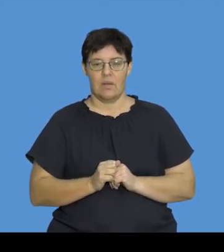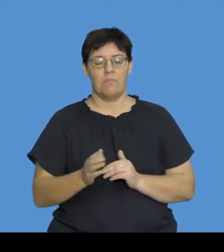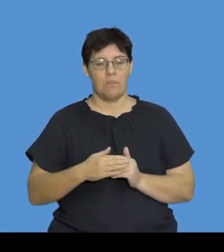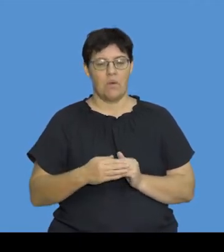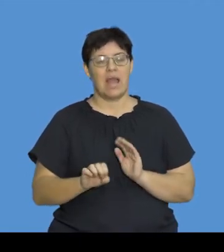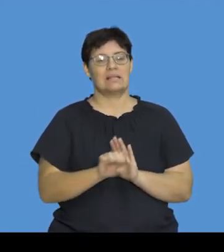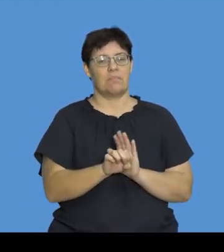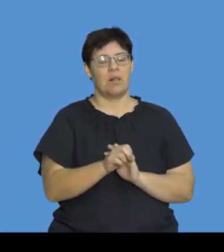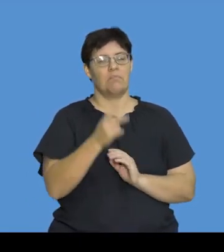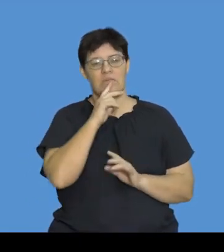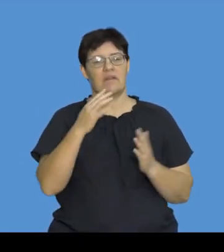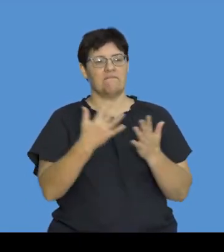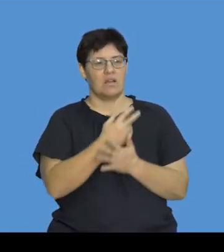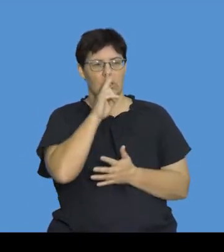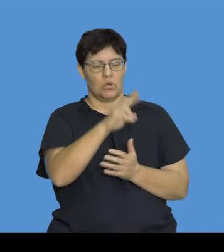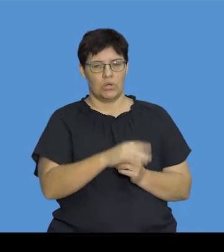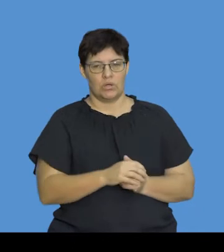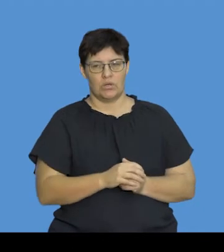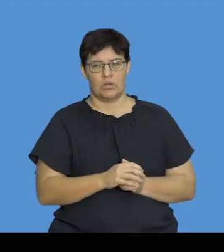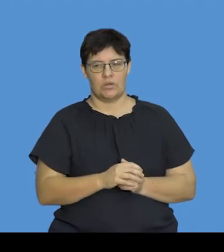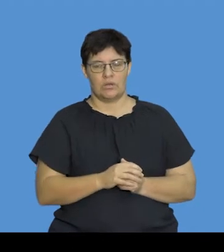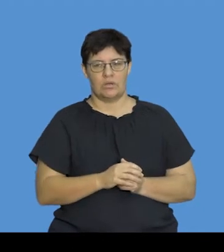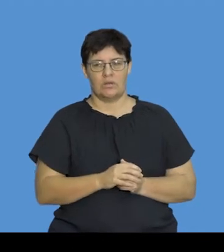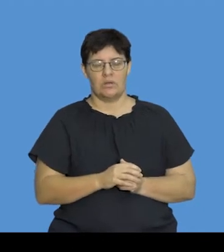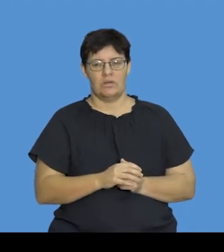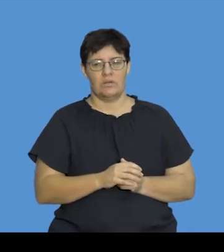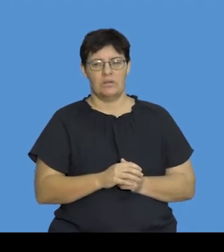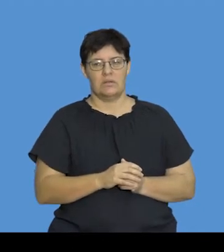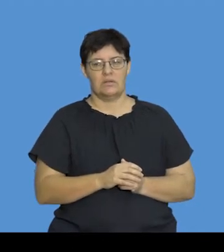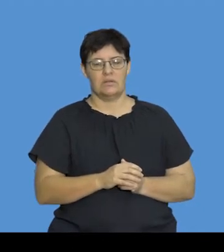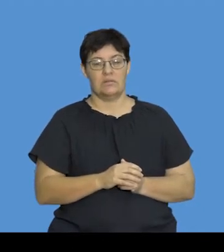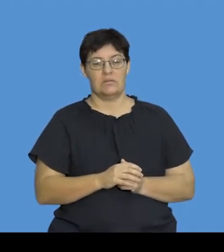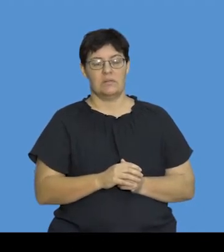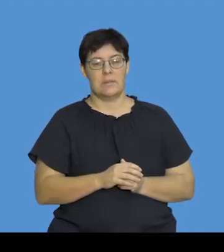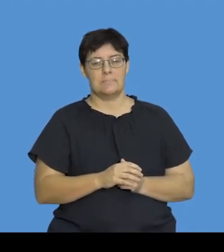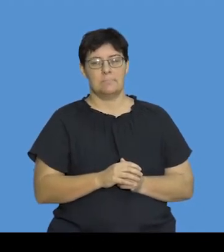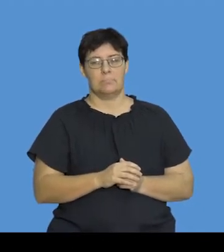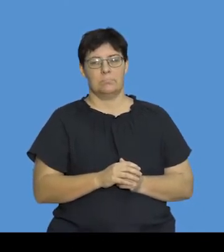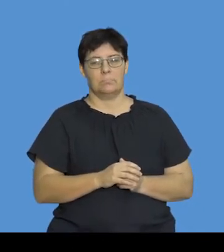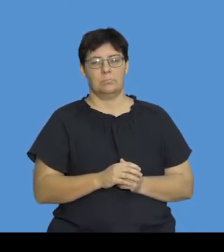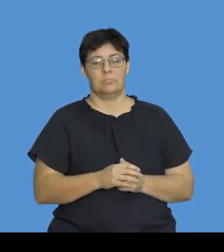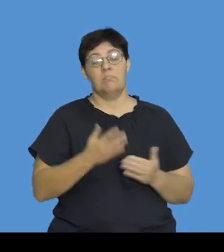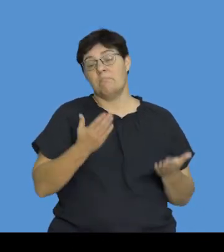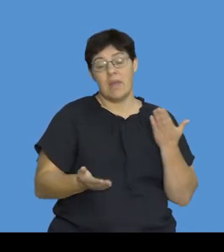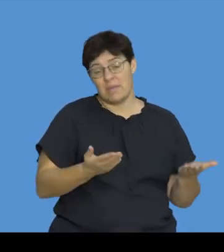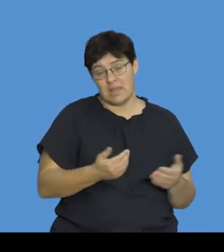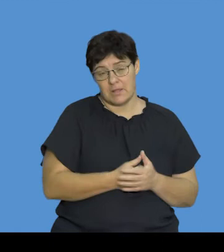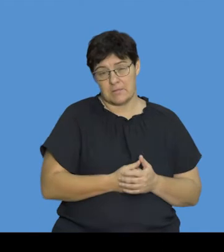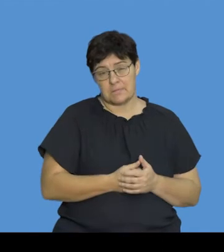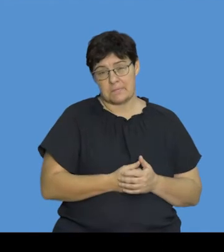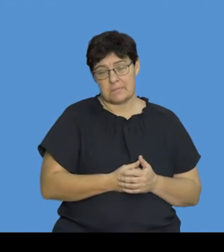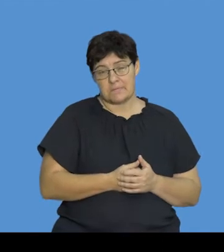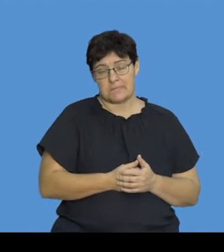that I just want us to quickly look at that has to do with this will then be, if I multiply